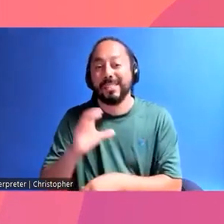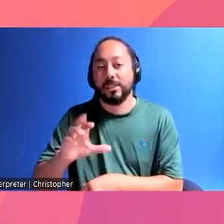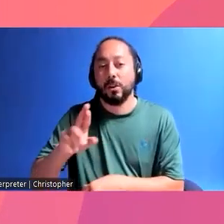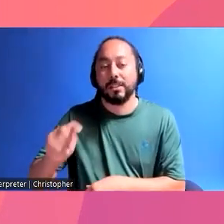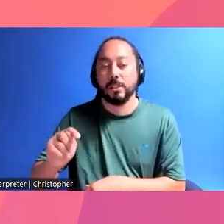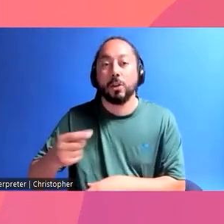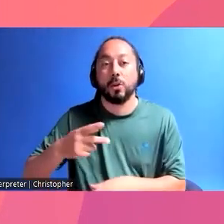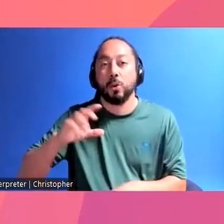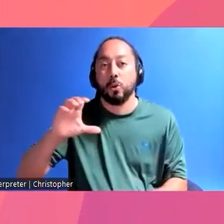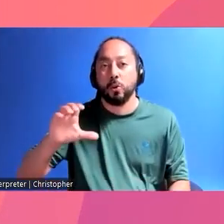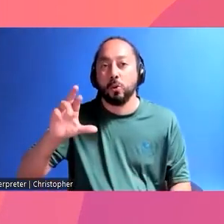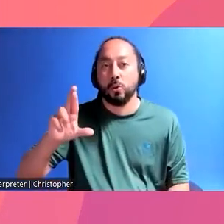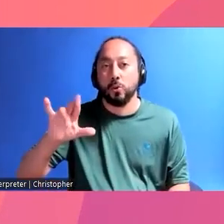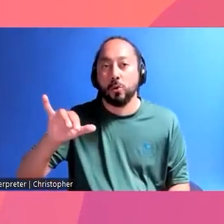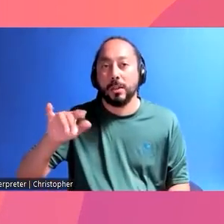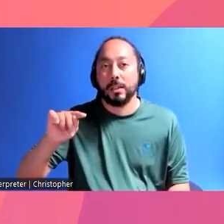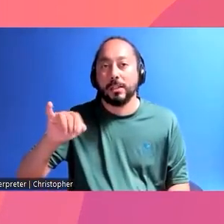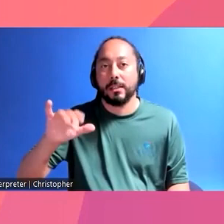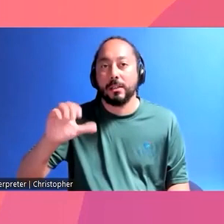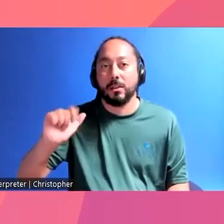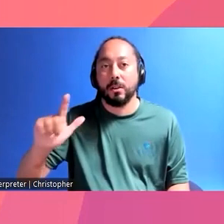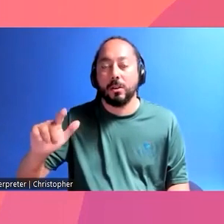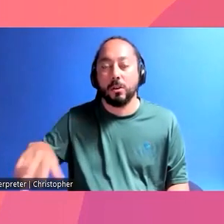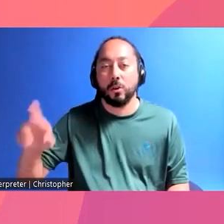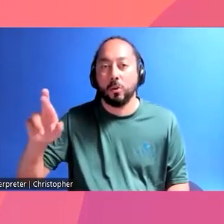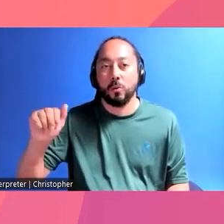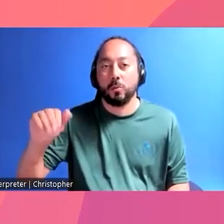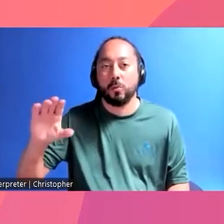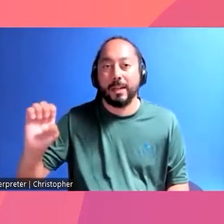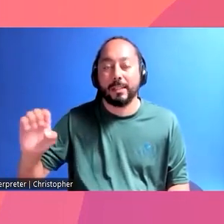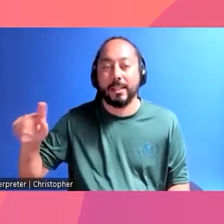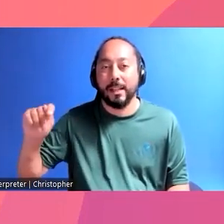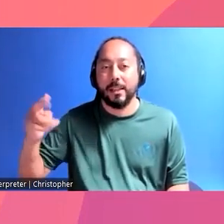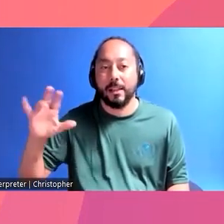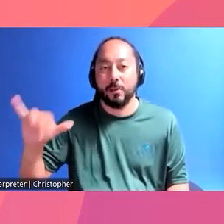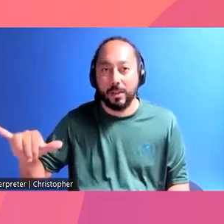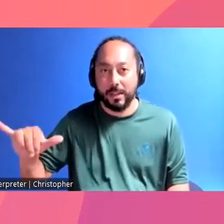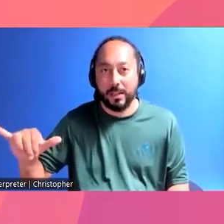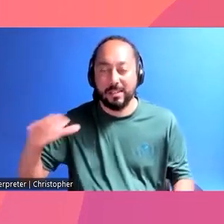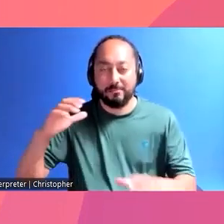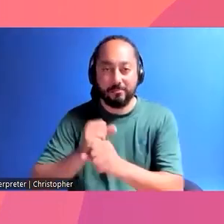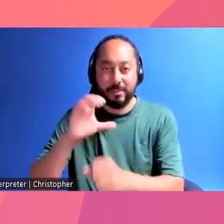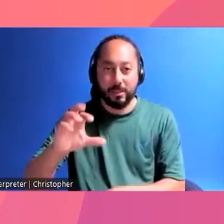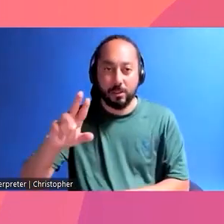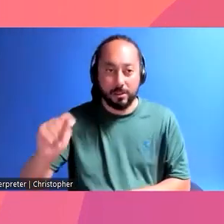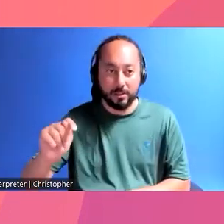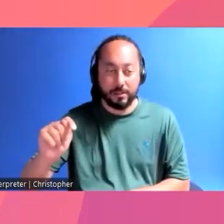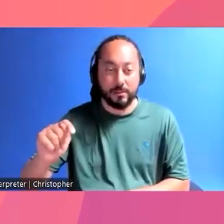actually throughout all the studies that we've conducted, including the scoping review that was shared